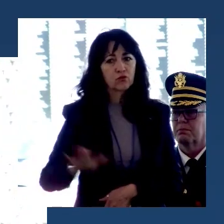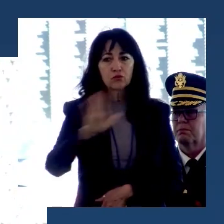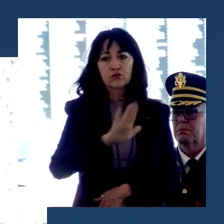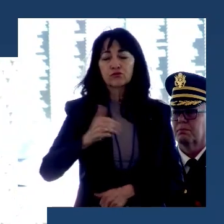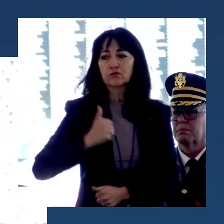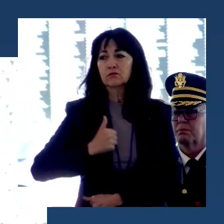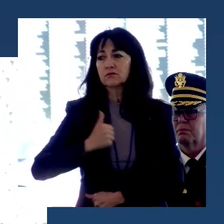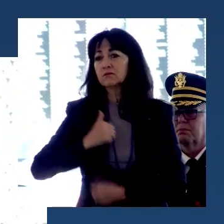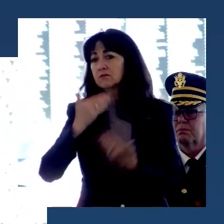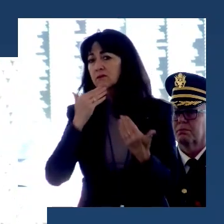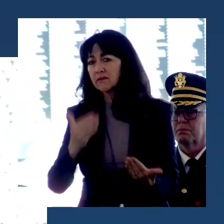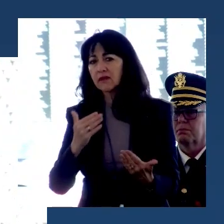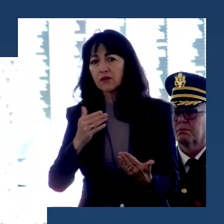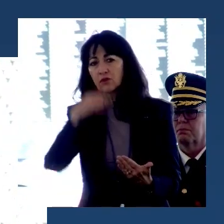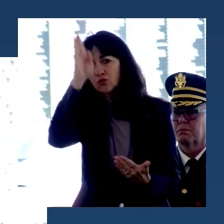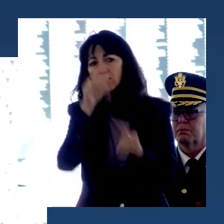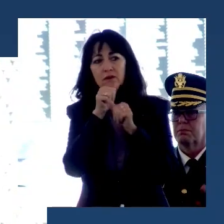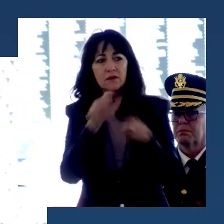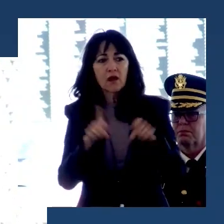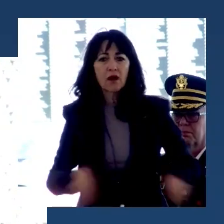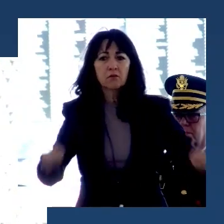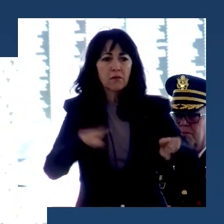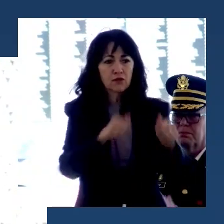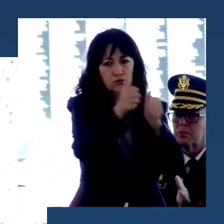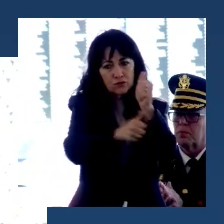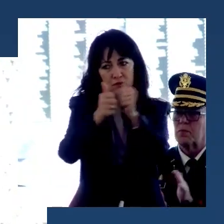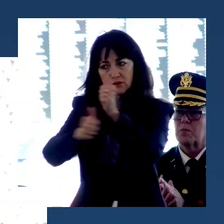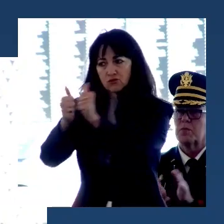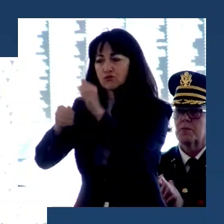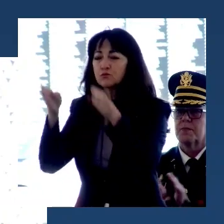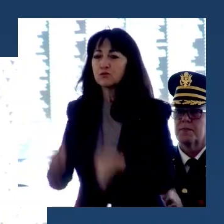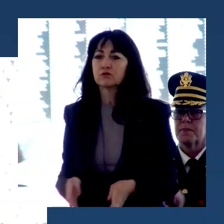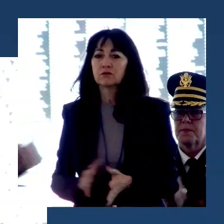and God bless you, each and every one.